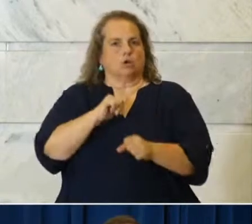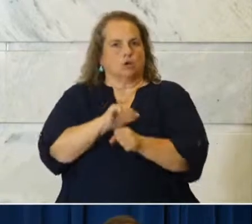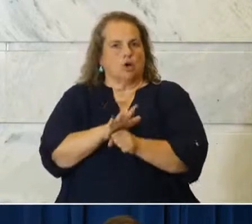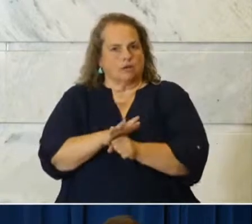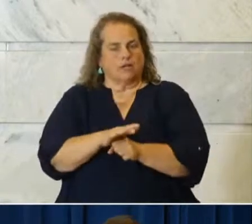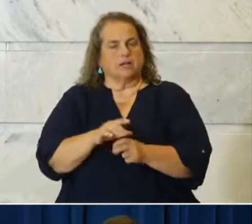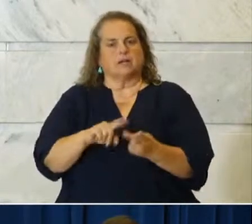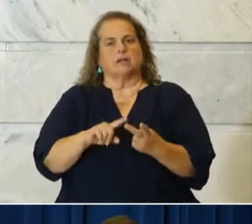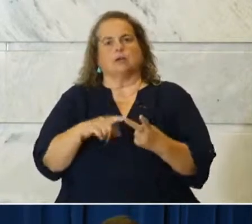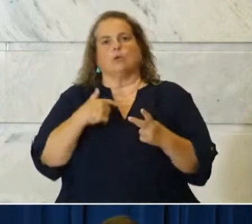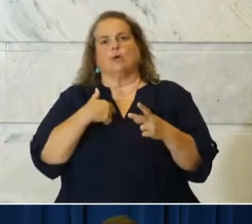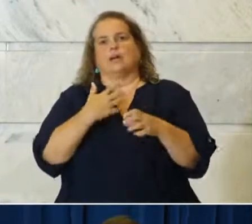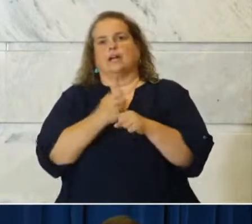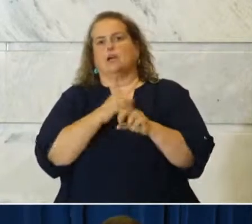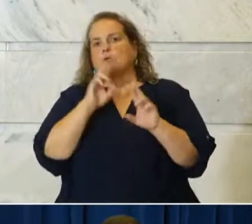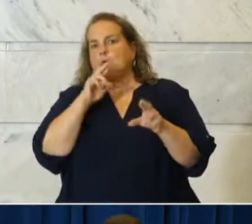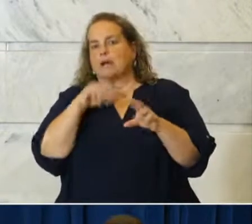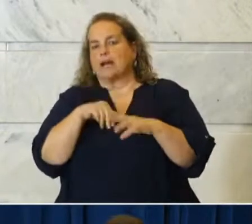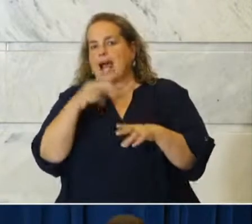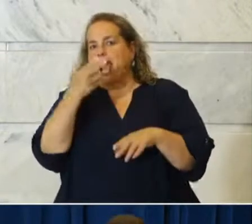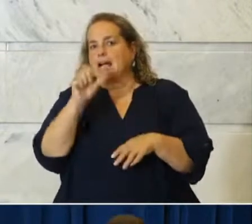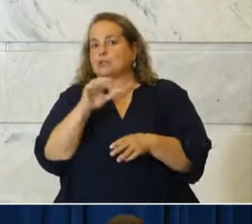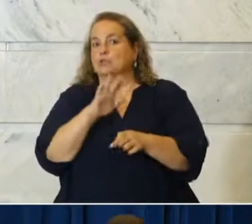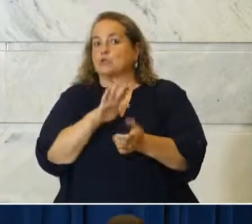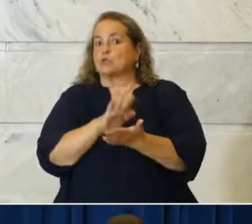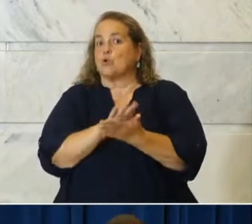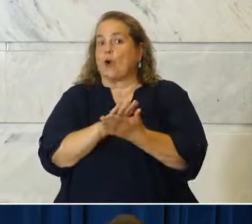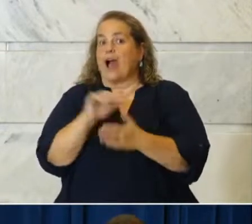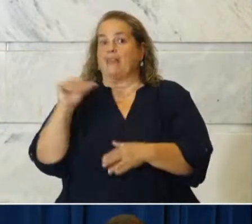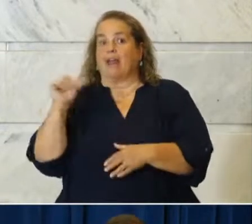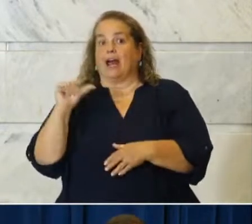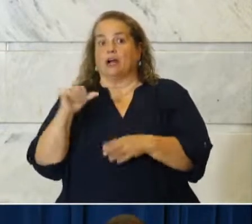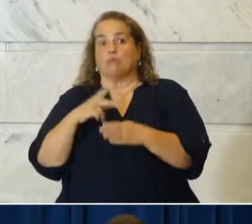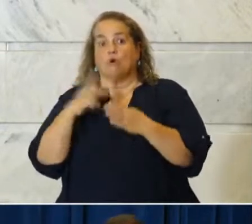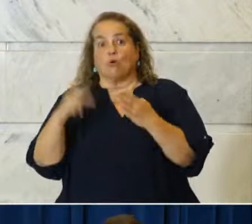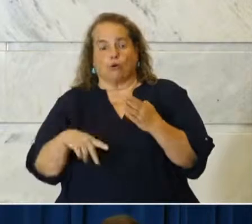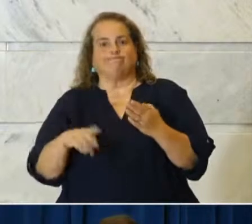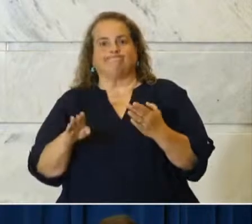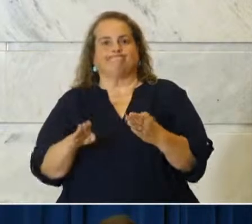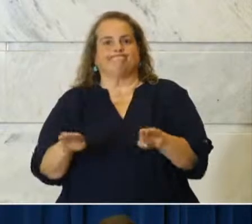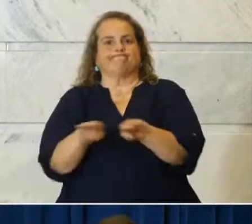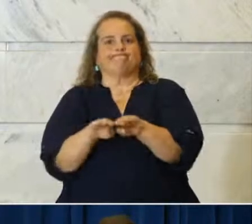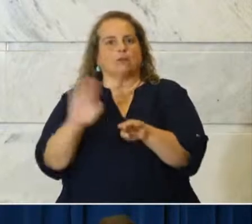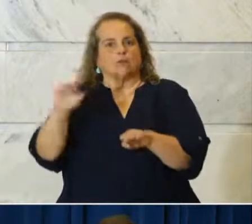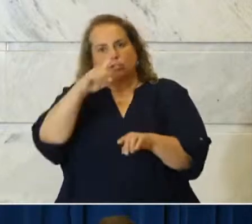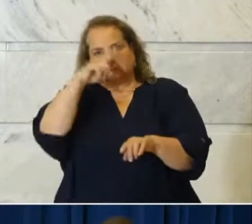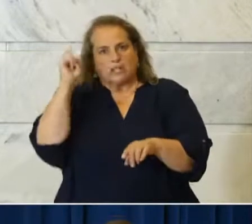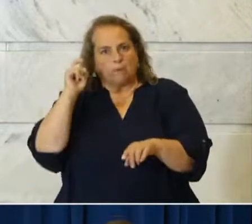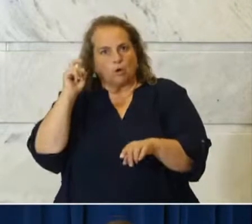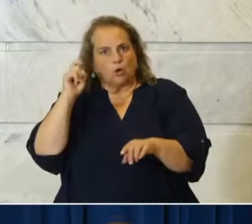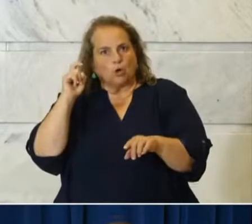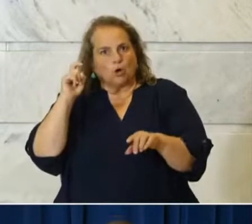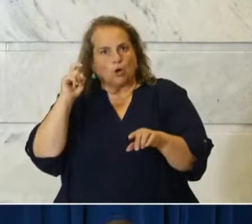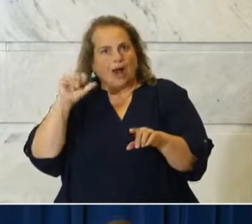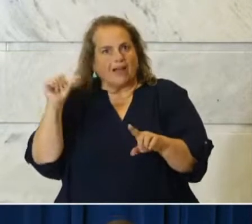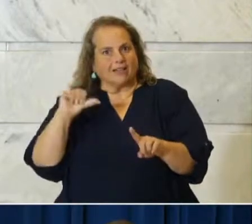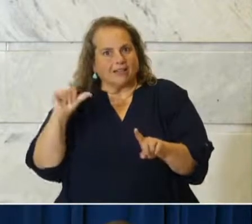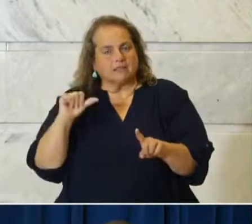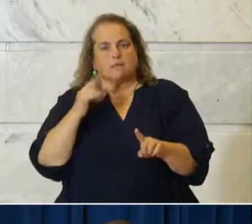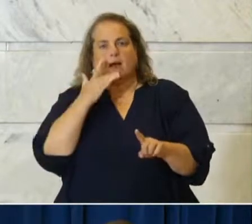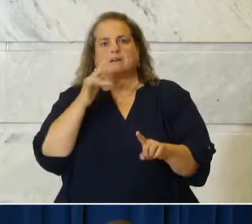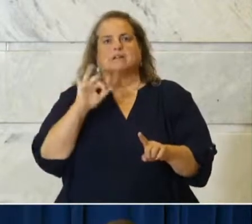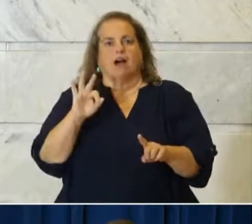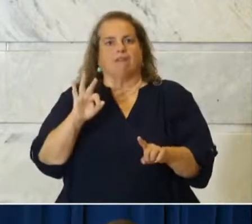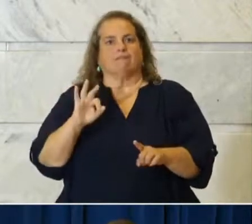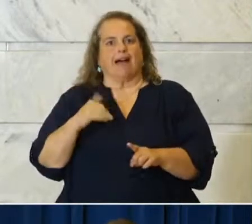reports in of high school athletic programs having to shut down some of their summer work because of positive